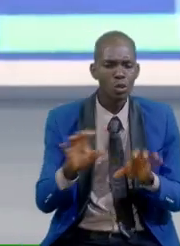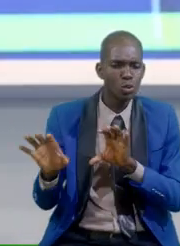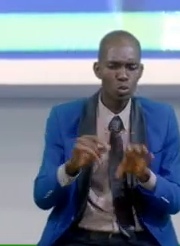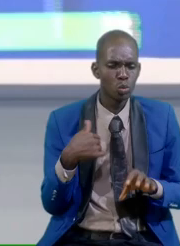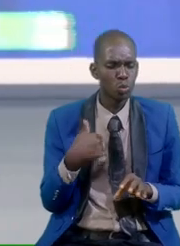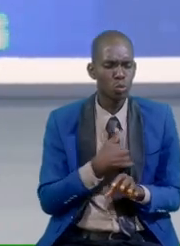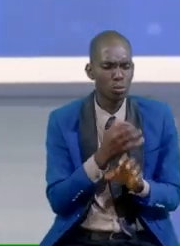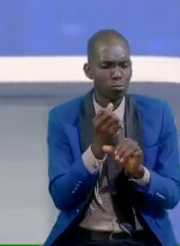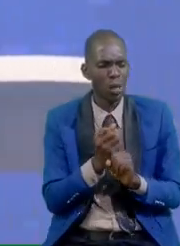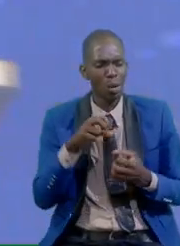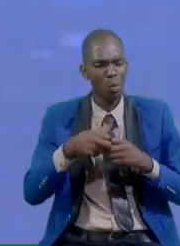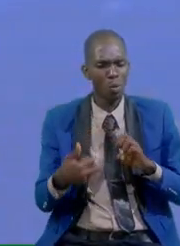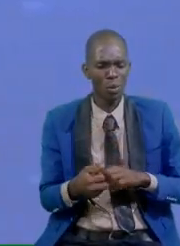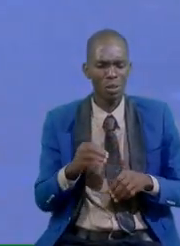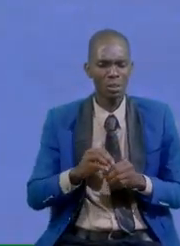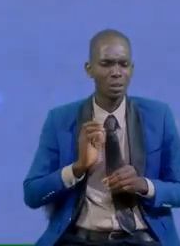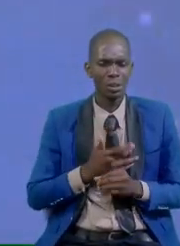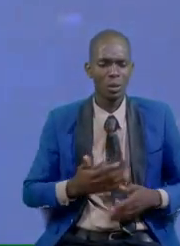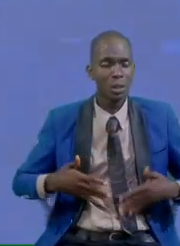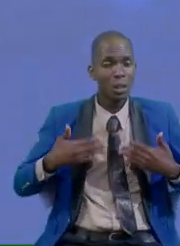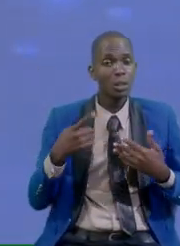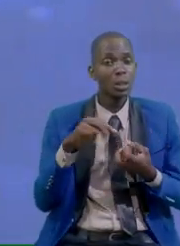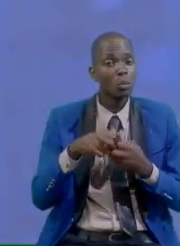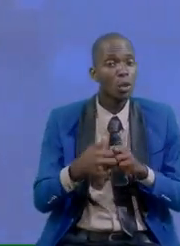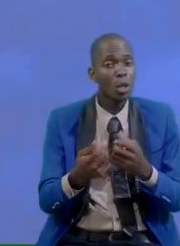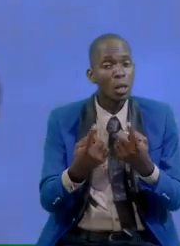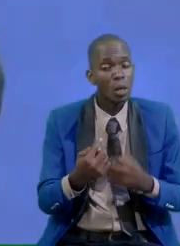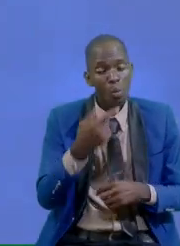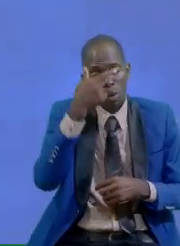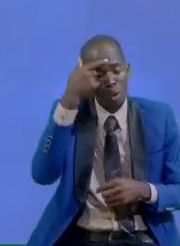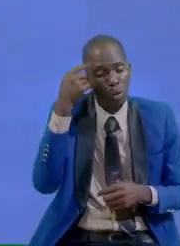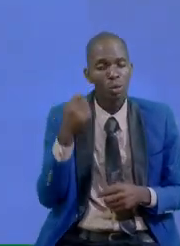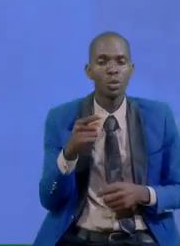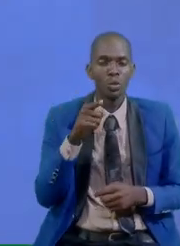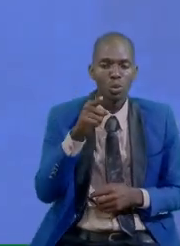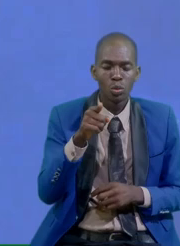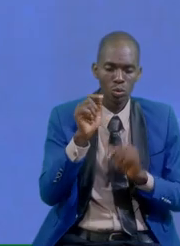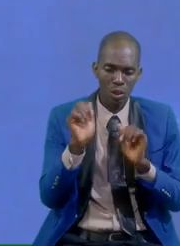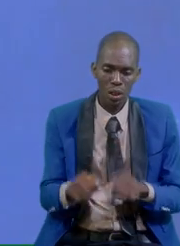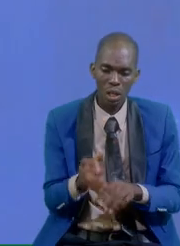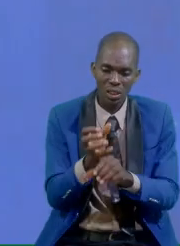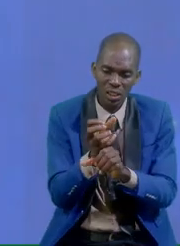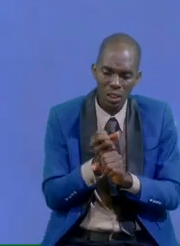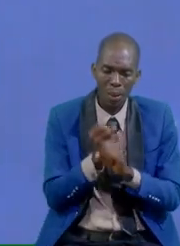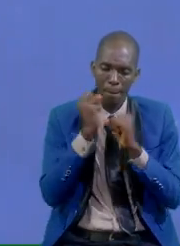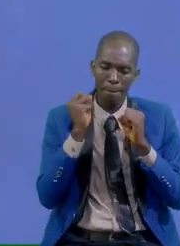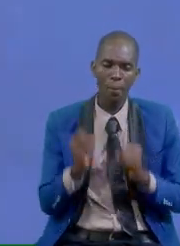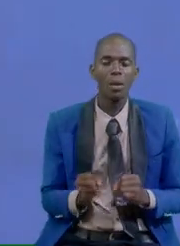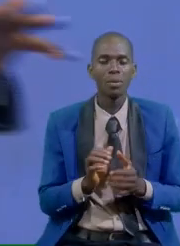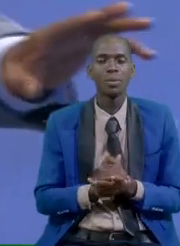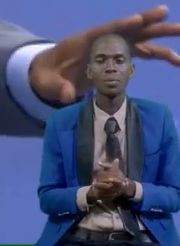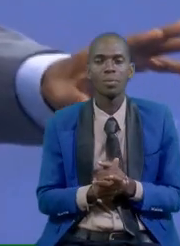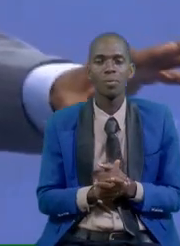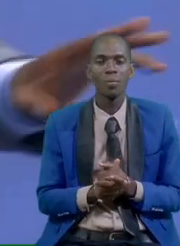our lives? The problem came so that you can have power manifestation.